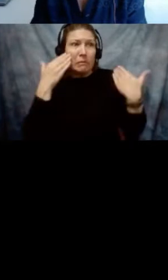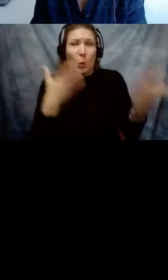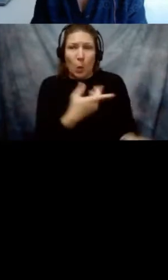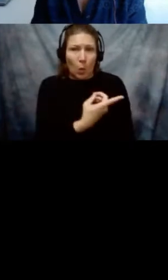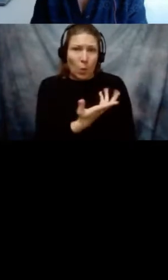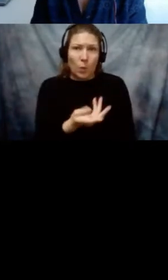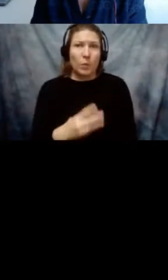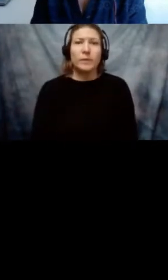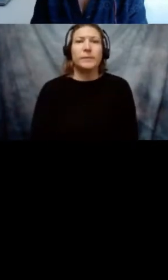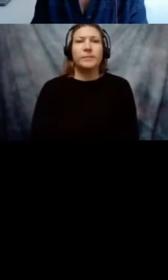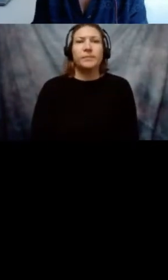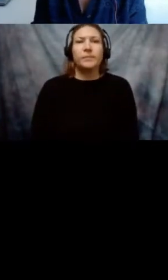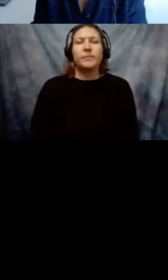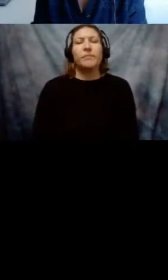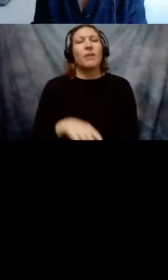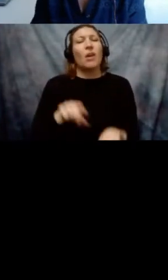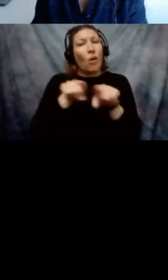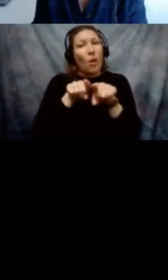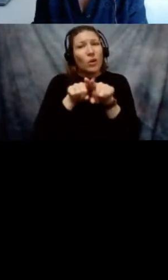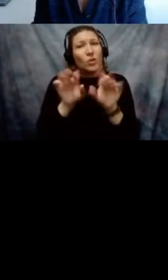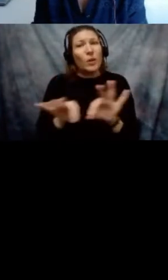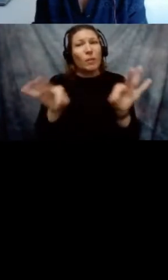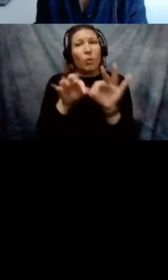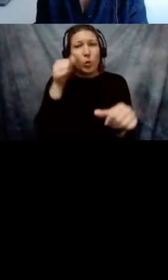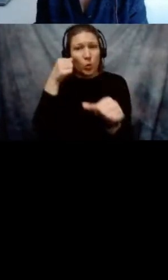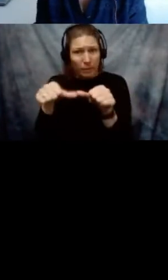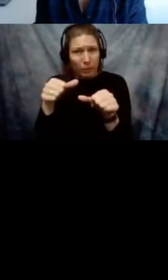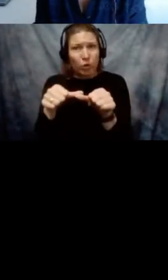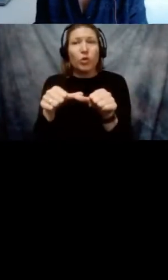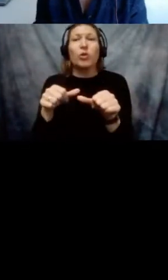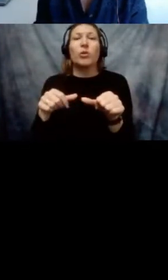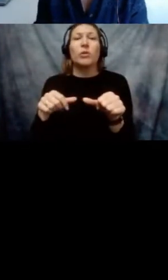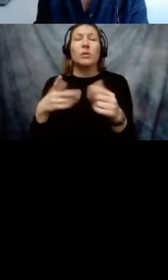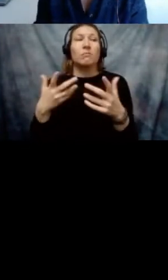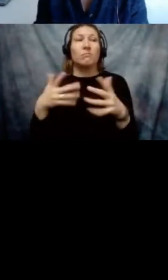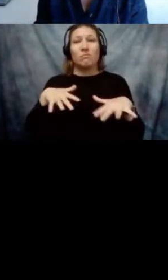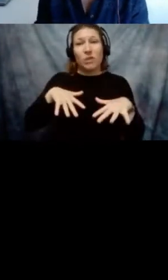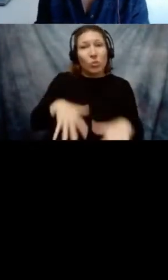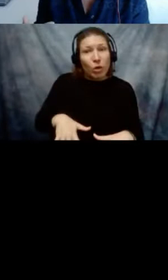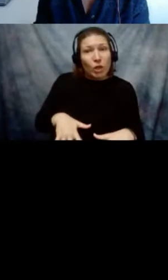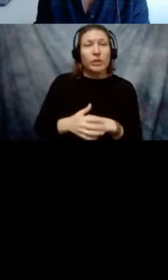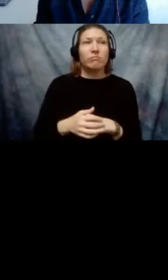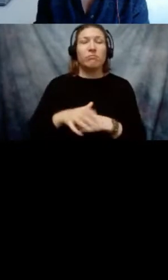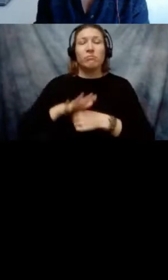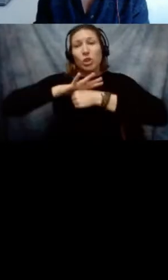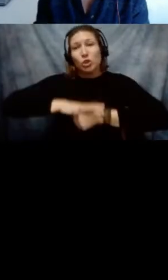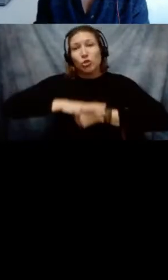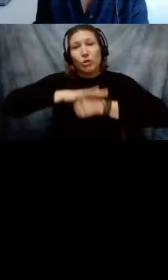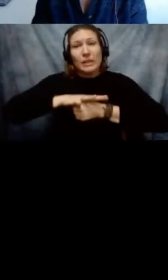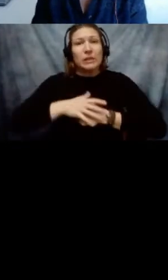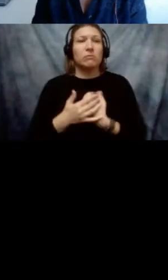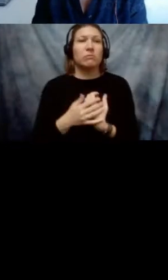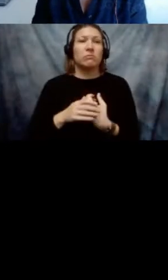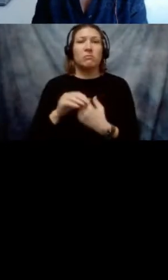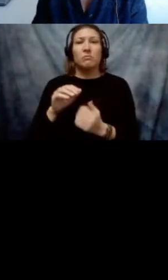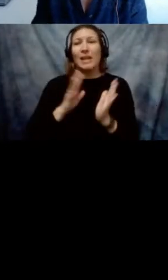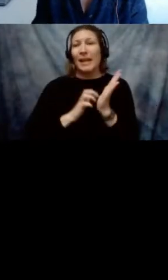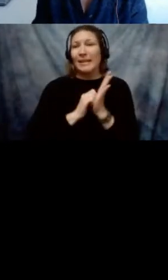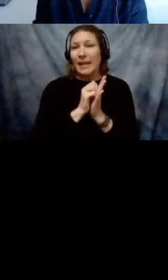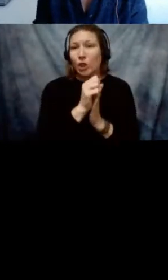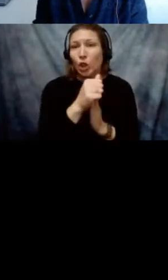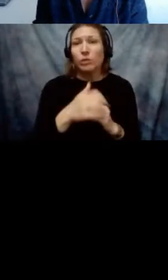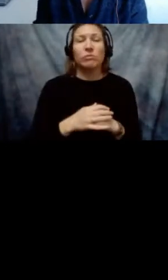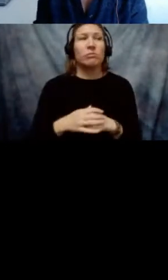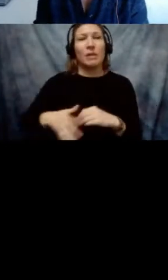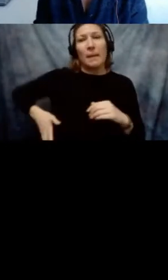workplace disability is that whether through things like depression or chronic stress, cancer or back pain, some workers